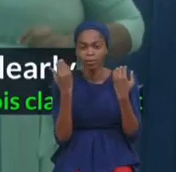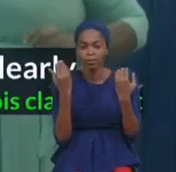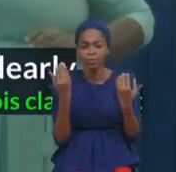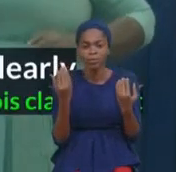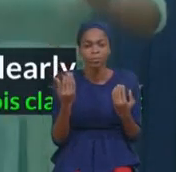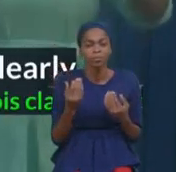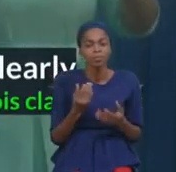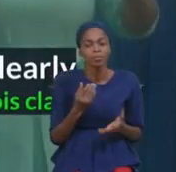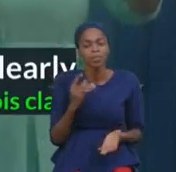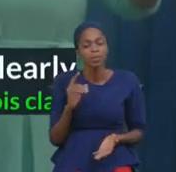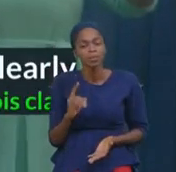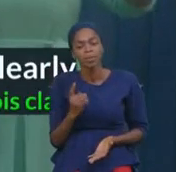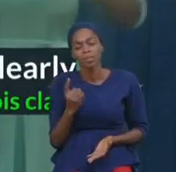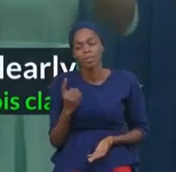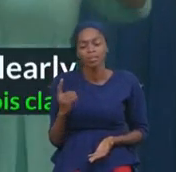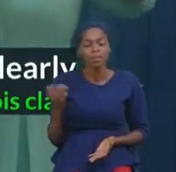ashamed.